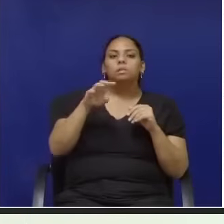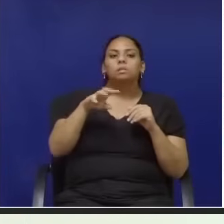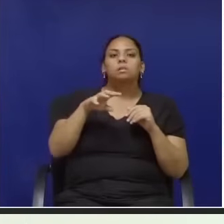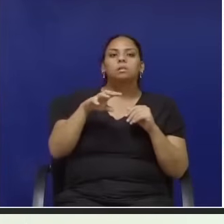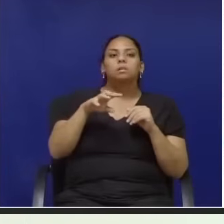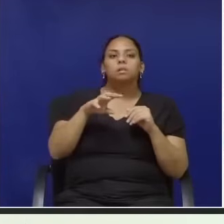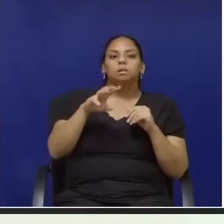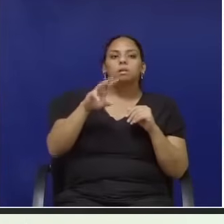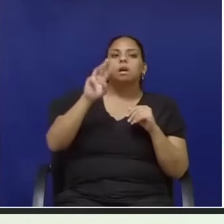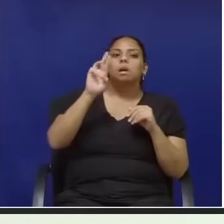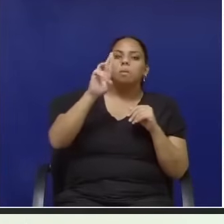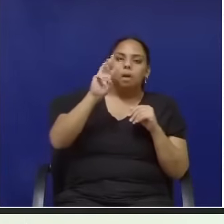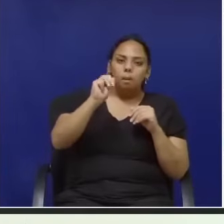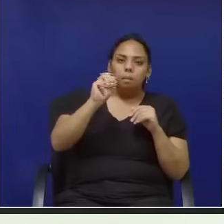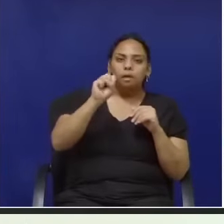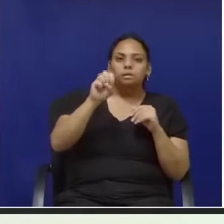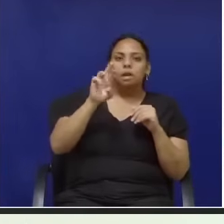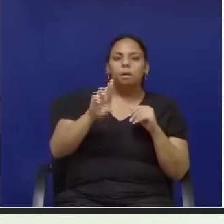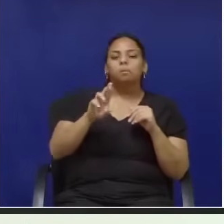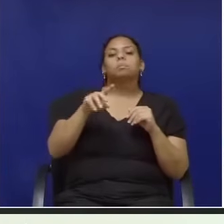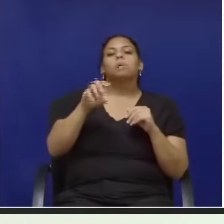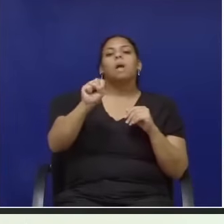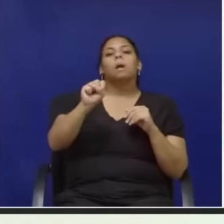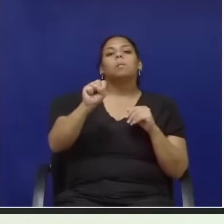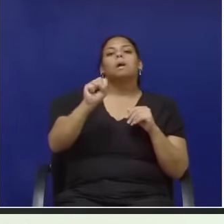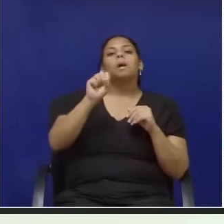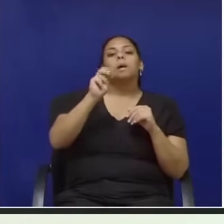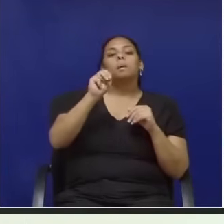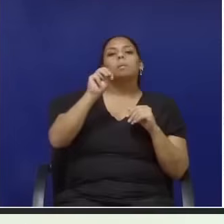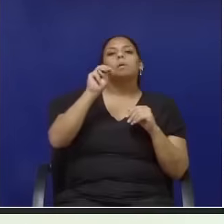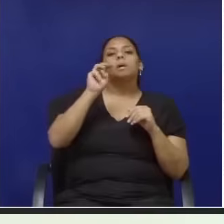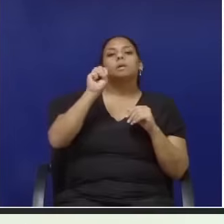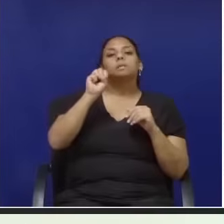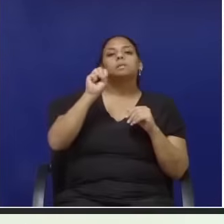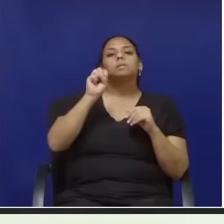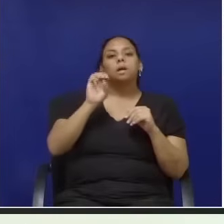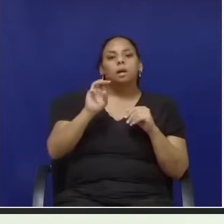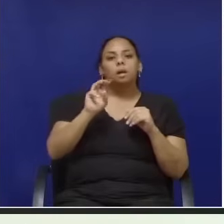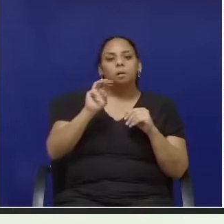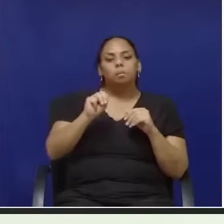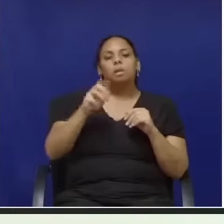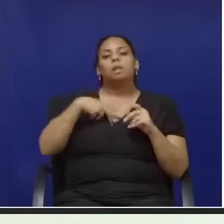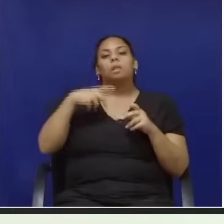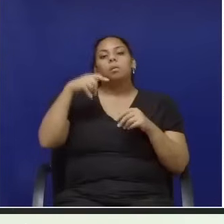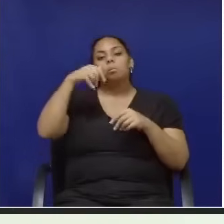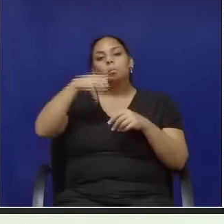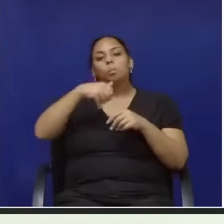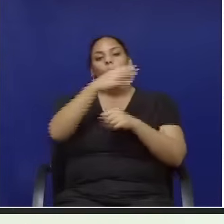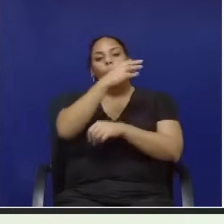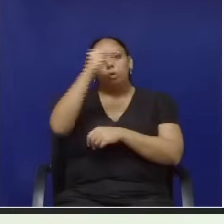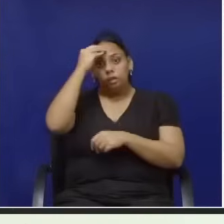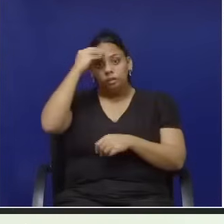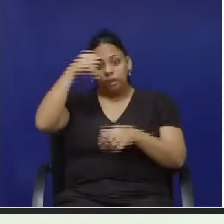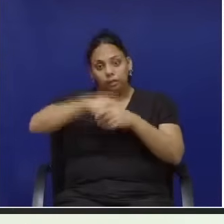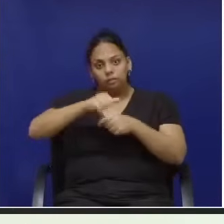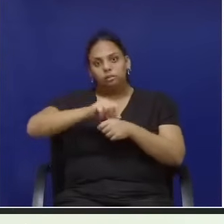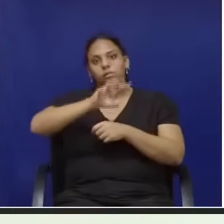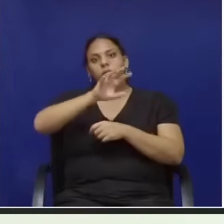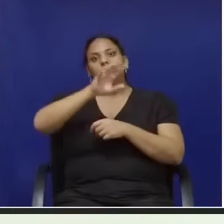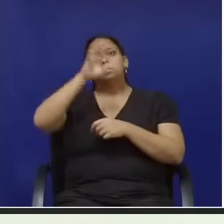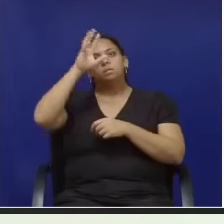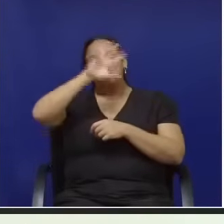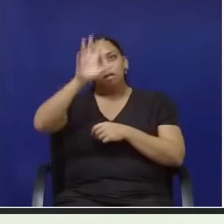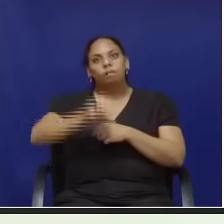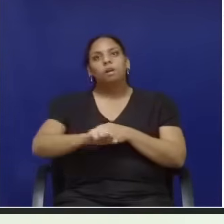processes are going to assist greatly to reset policing in South Africa so that it become effective and